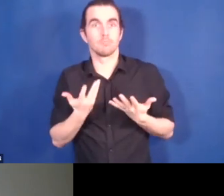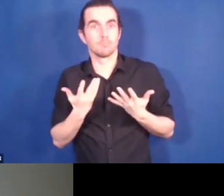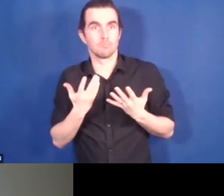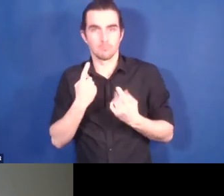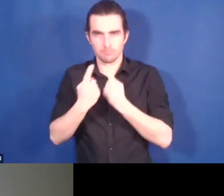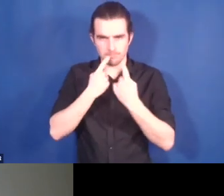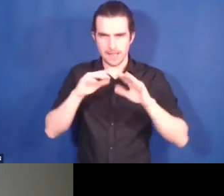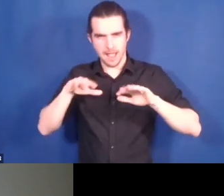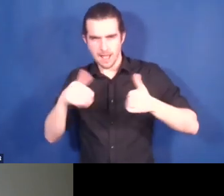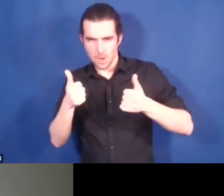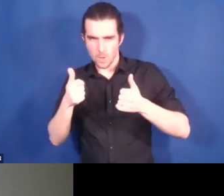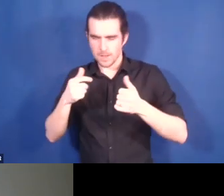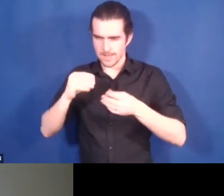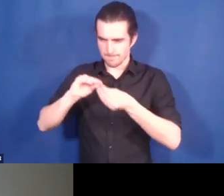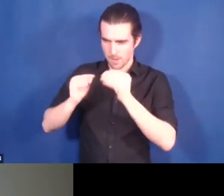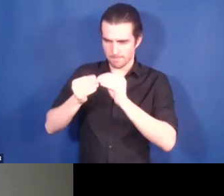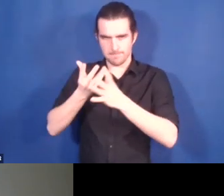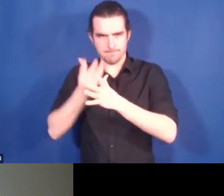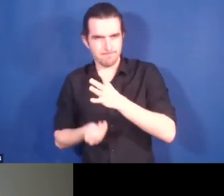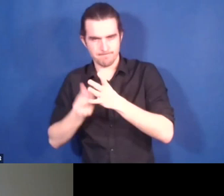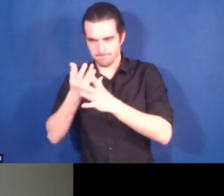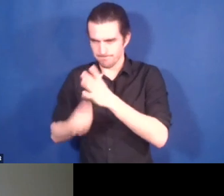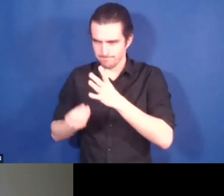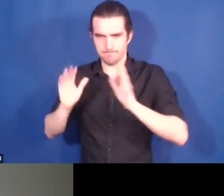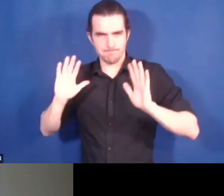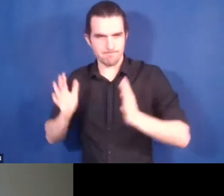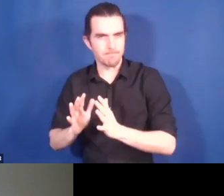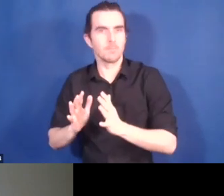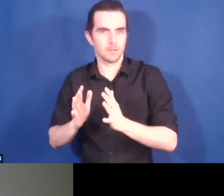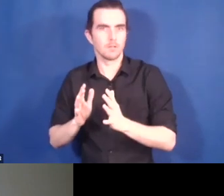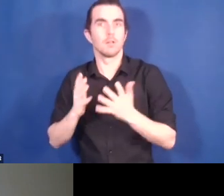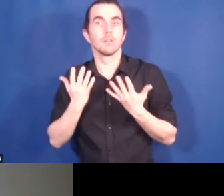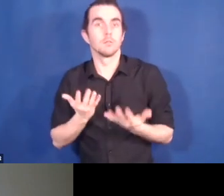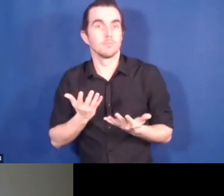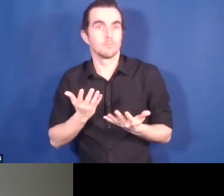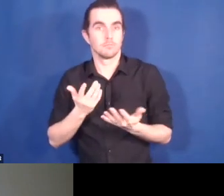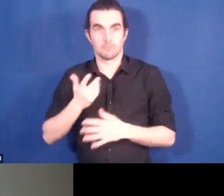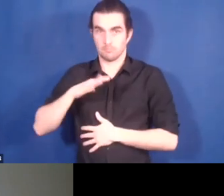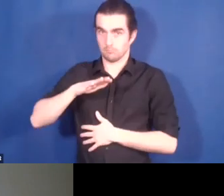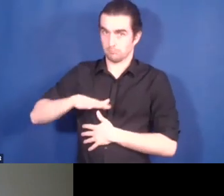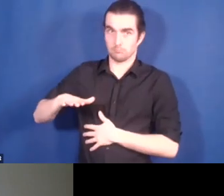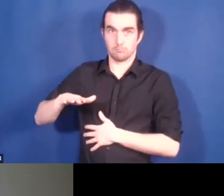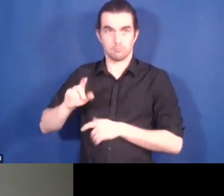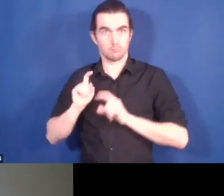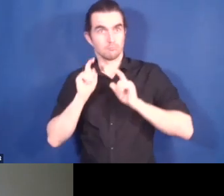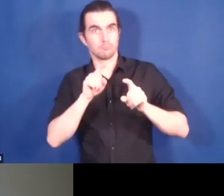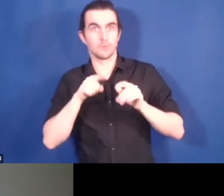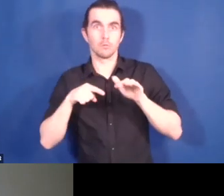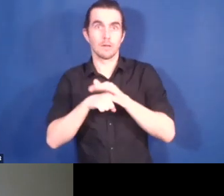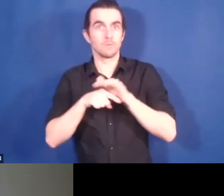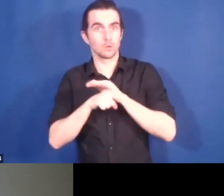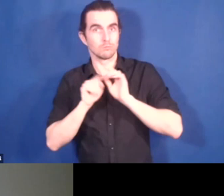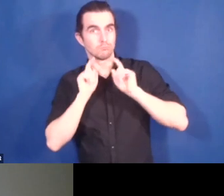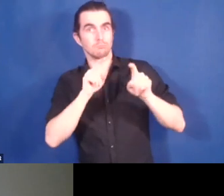It's much reduced by the time you get to secondary. But by the time you get to tertiary level education, it's